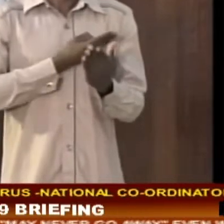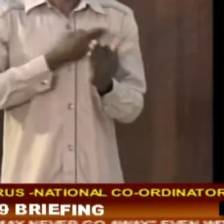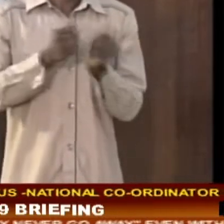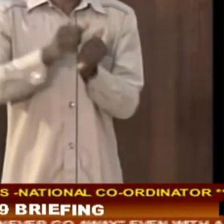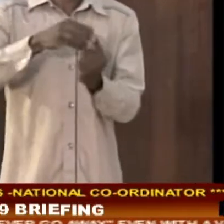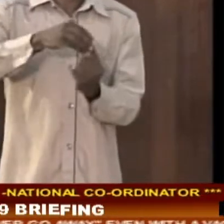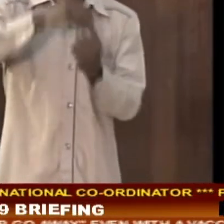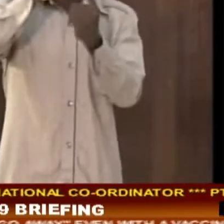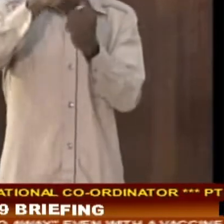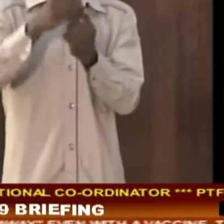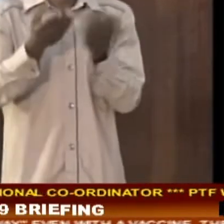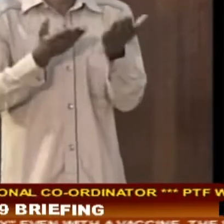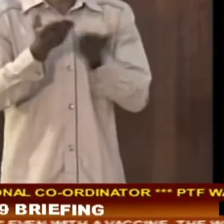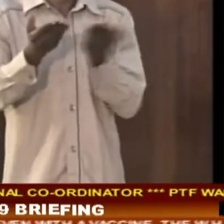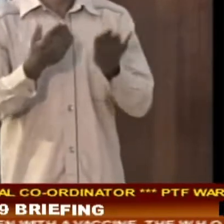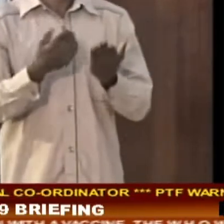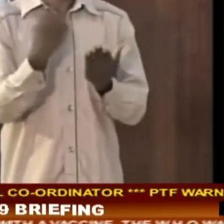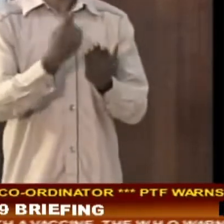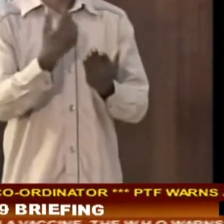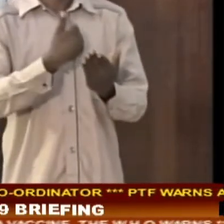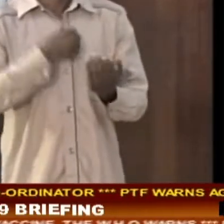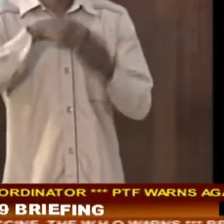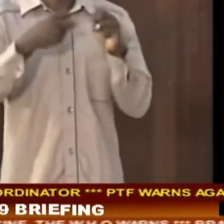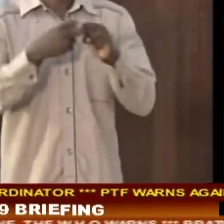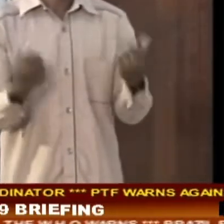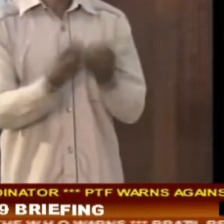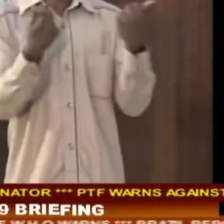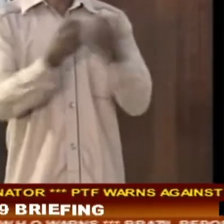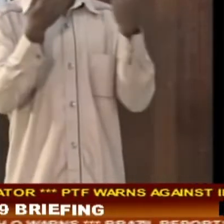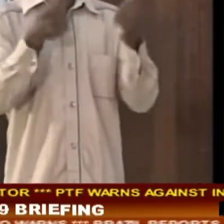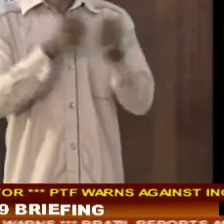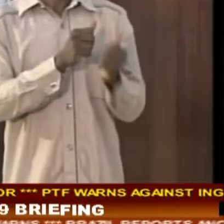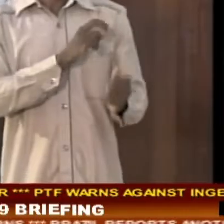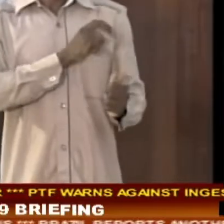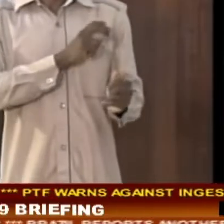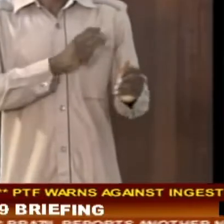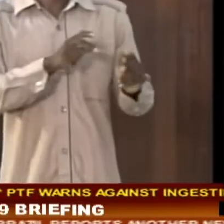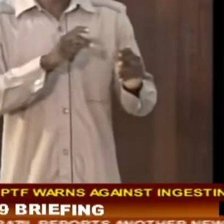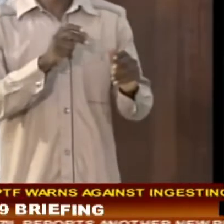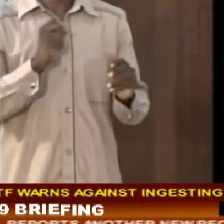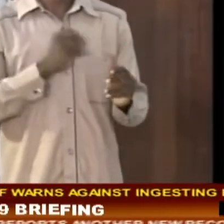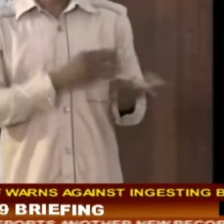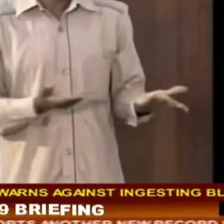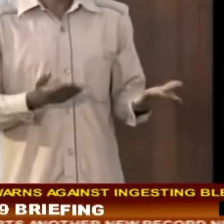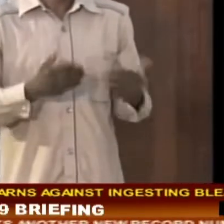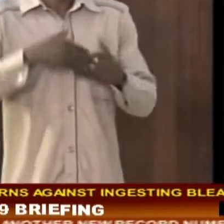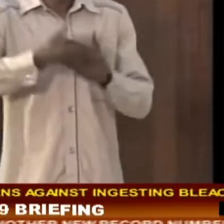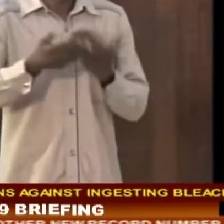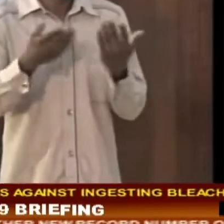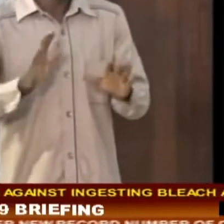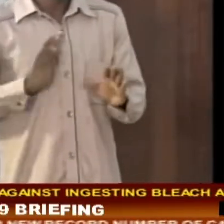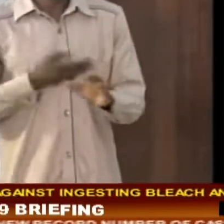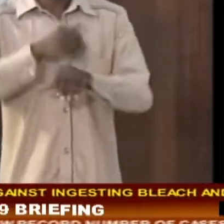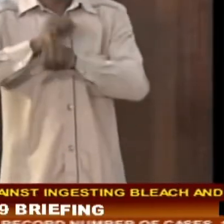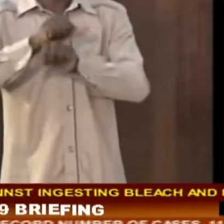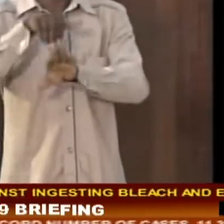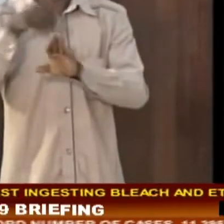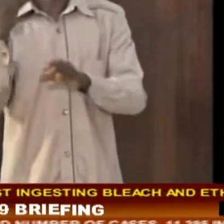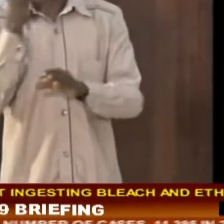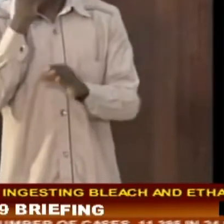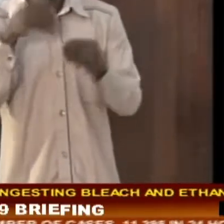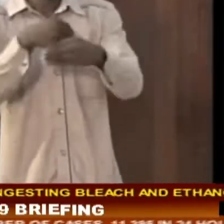with security personnels after most of us when have concluded our assignments in the office and I remember that you said times down number